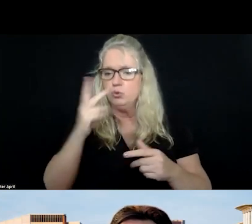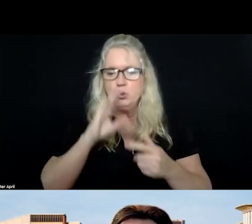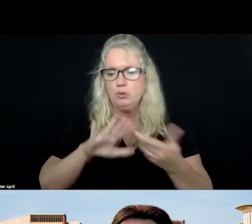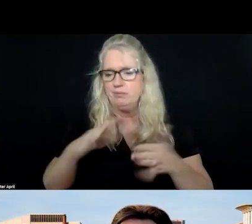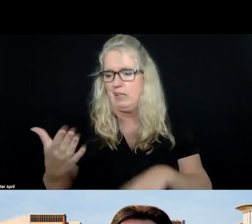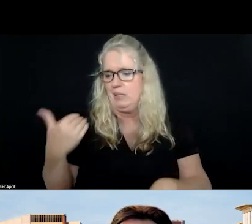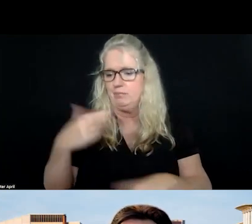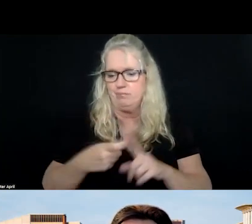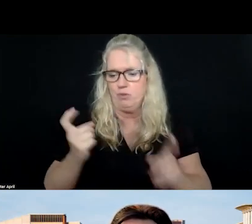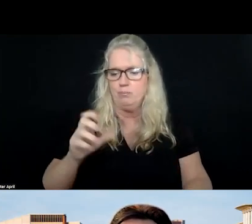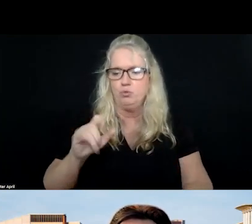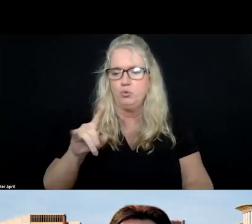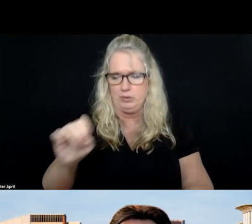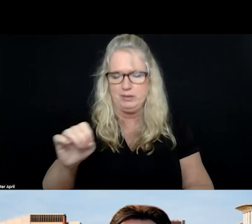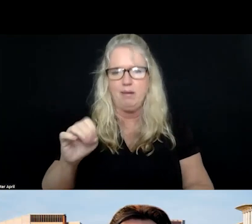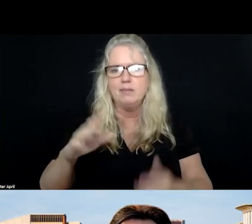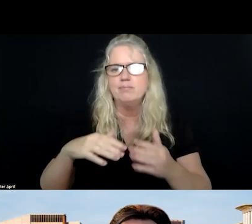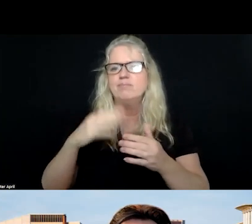last November. Next slide.